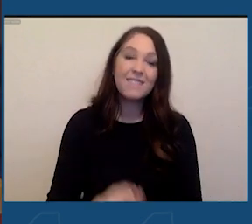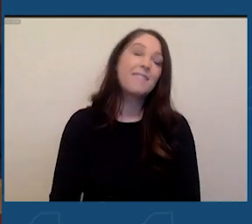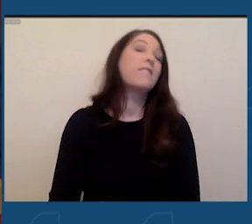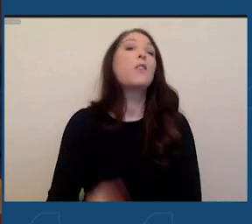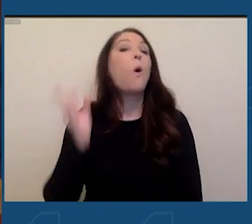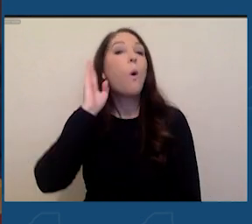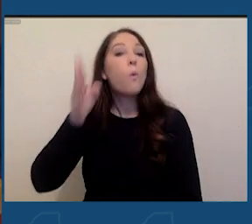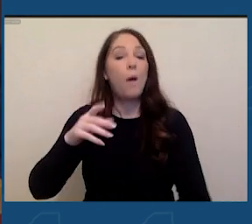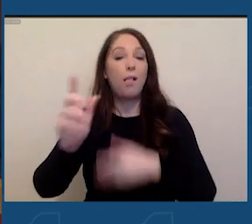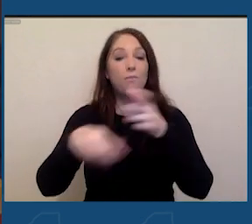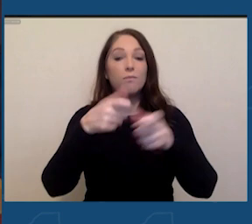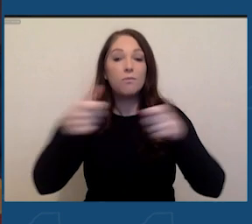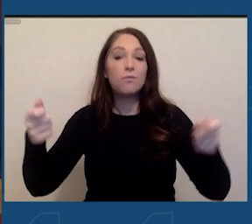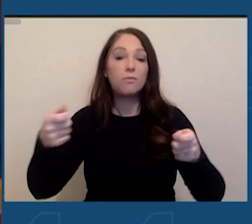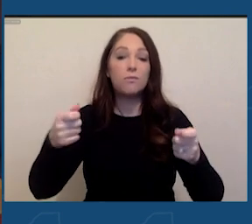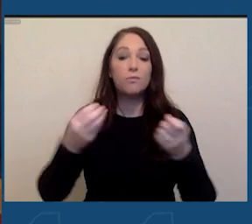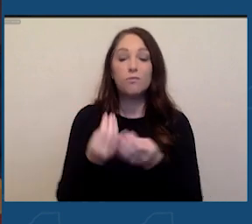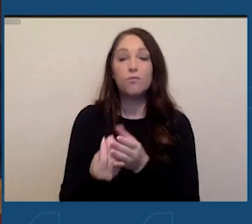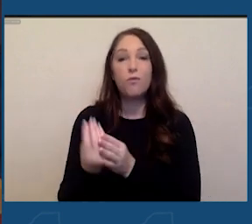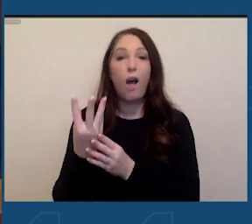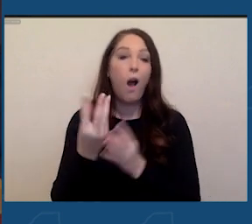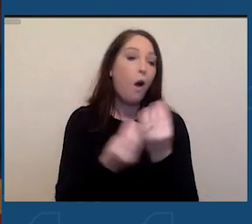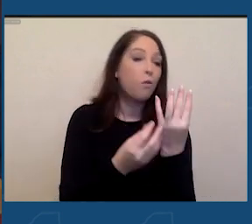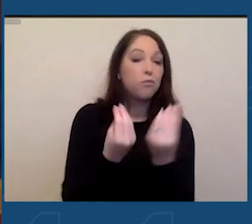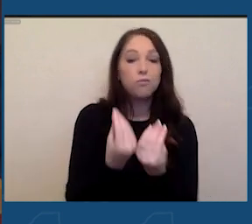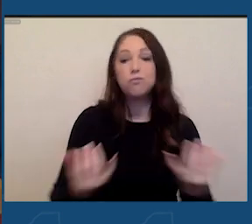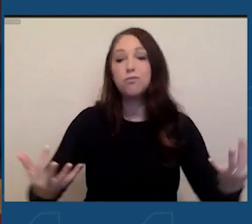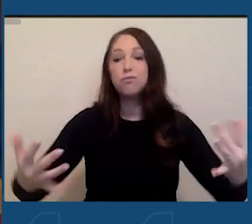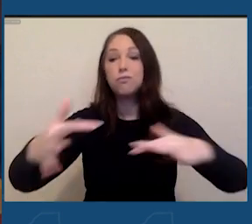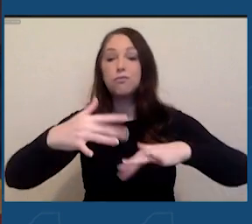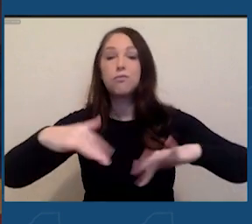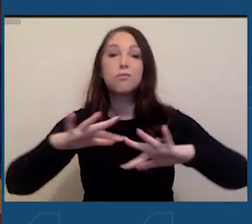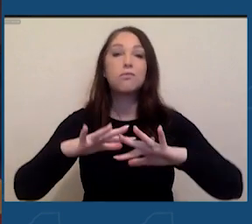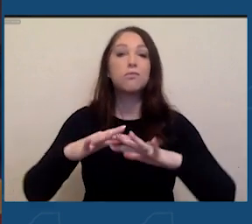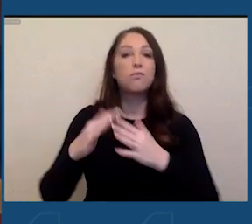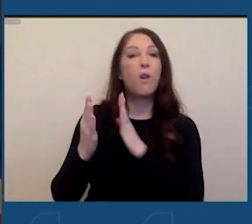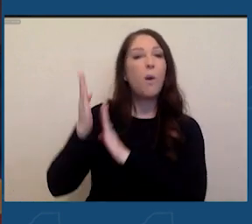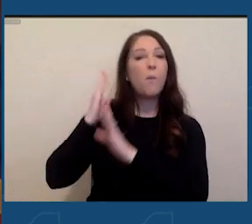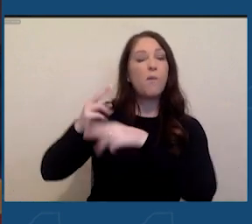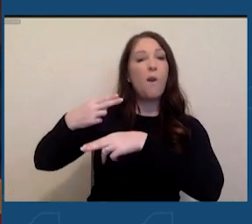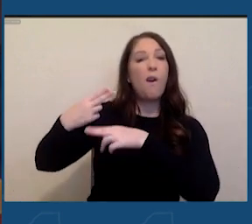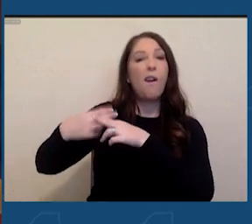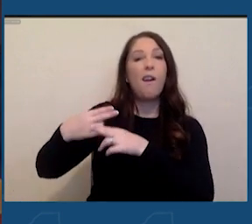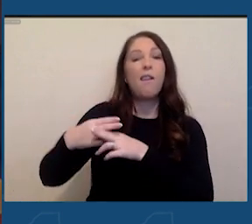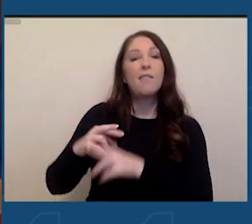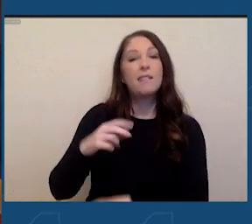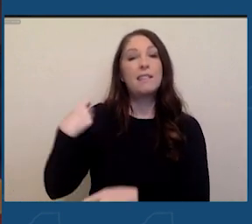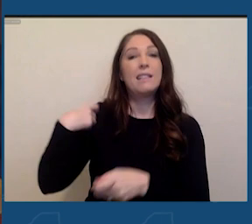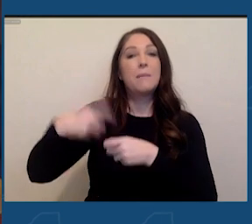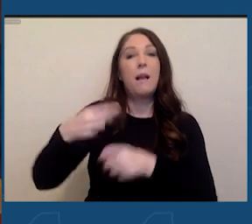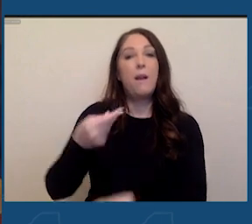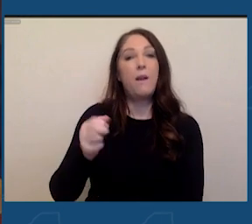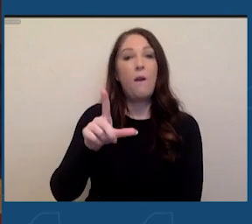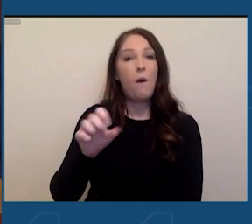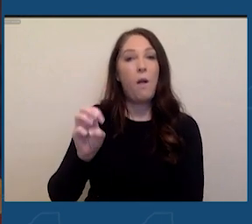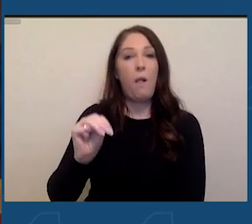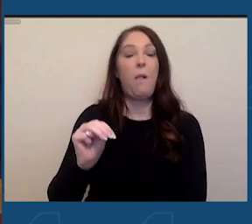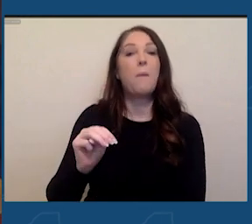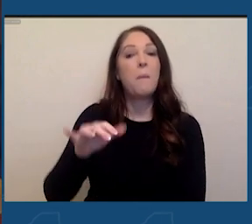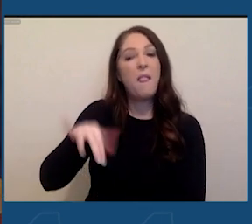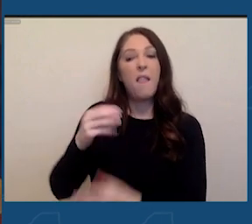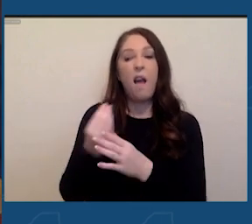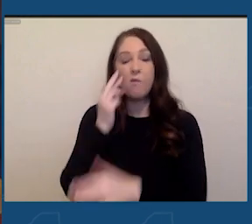once known as Spanish Harlem, East Harlem, and that rose is going to continue to bloom, and the rest of the world's going to see that this is a magnificent